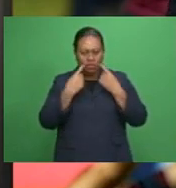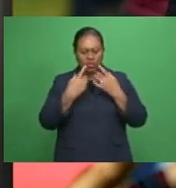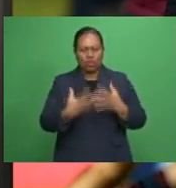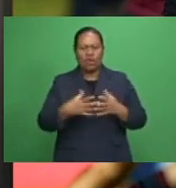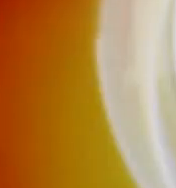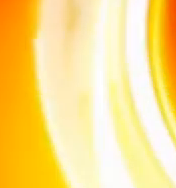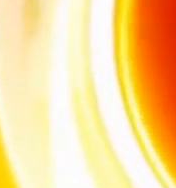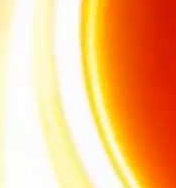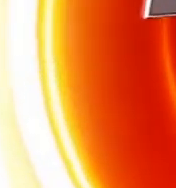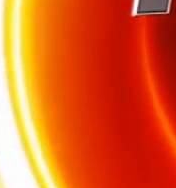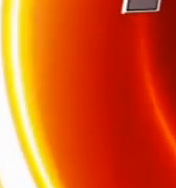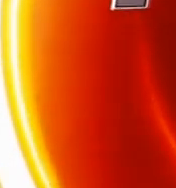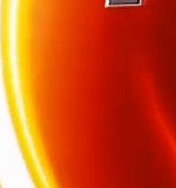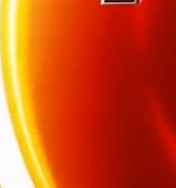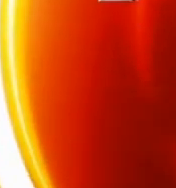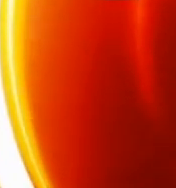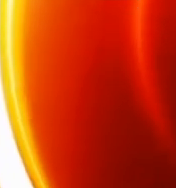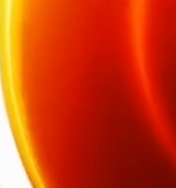against the Reds.